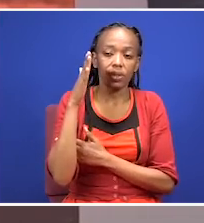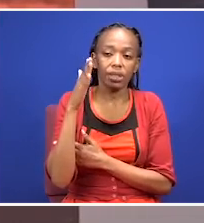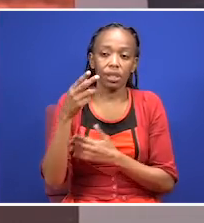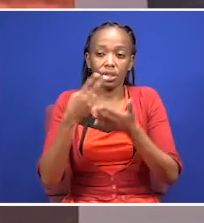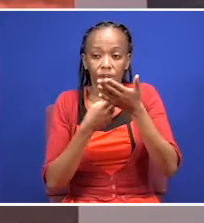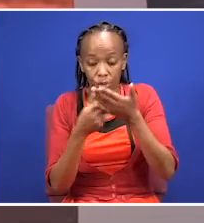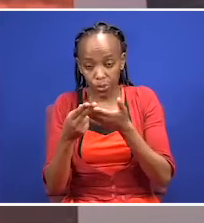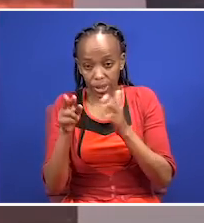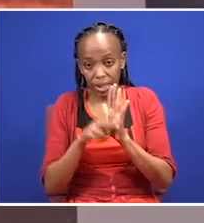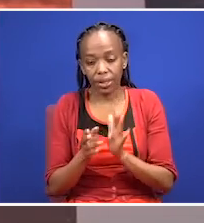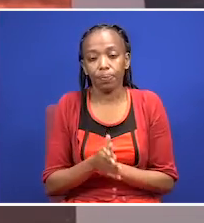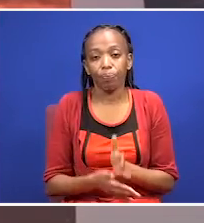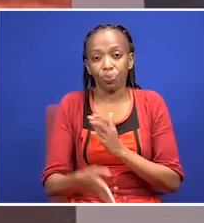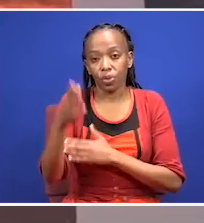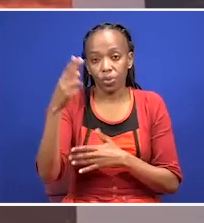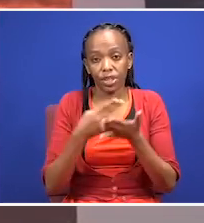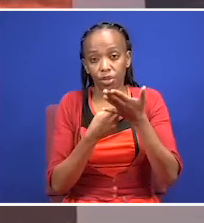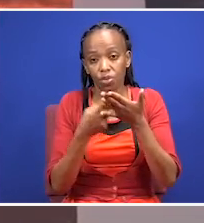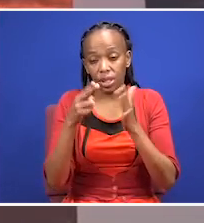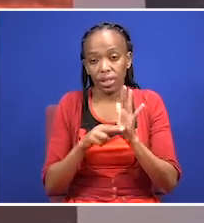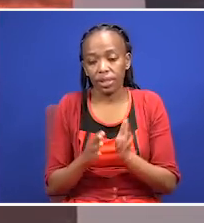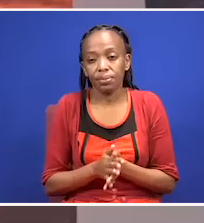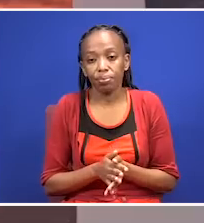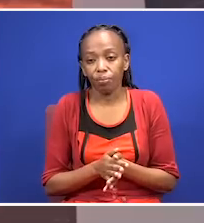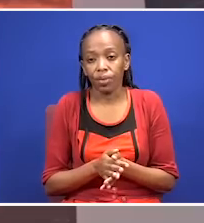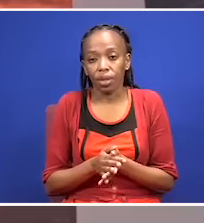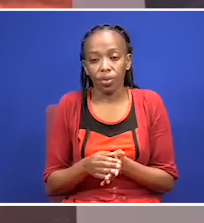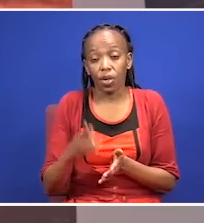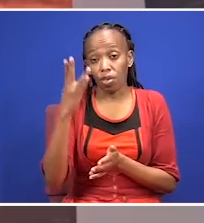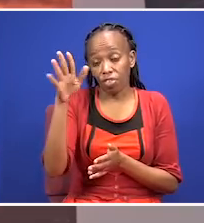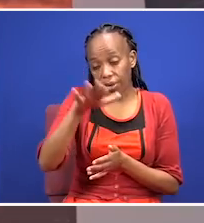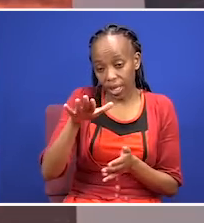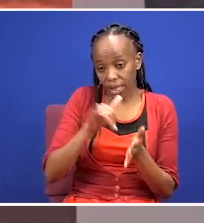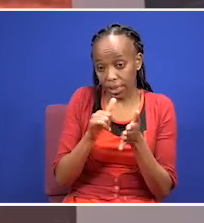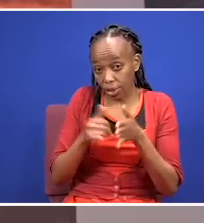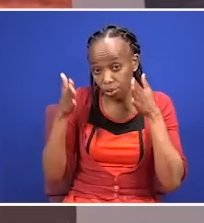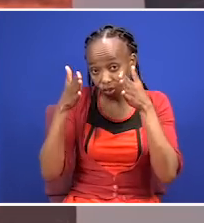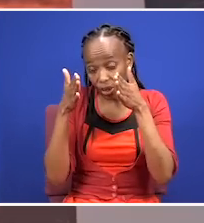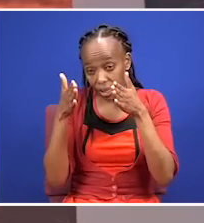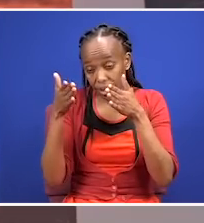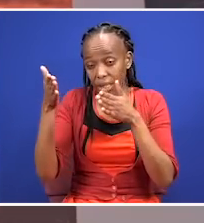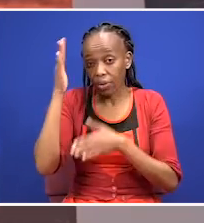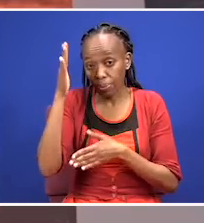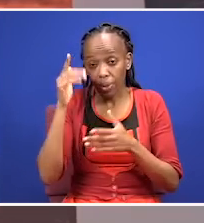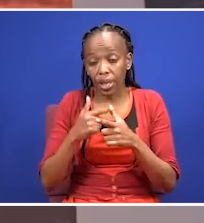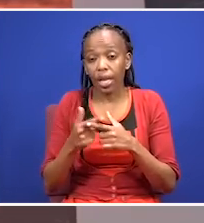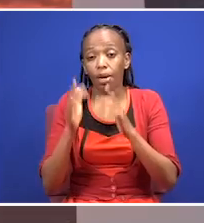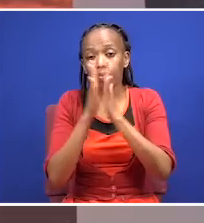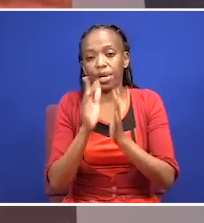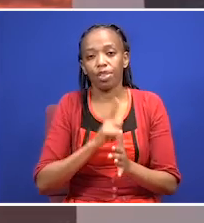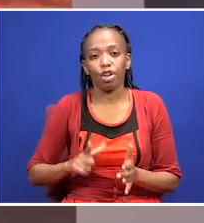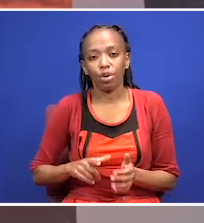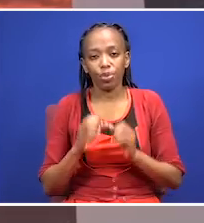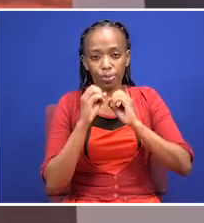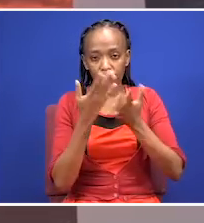sovereignty god's sovereignty those are the four areas that we will be focusing on you know someone and i pray that the lord